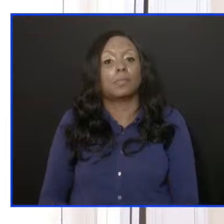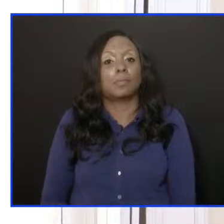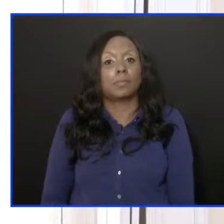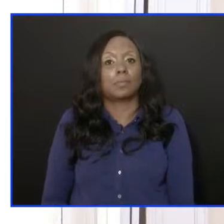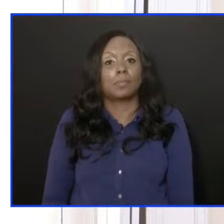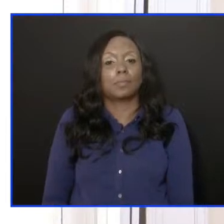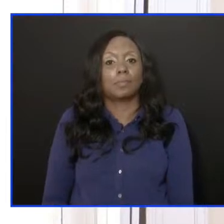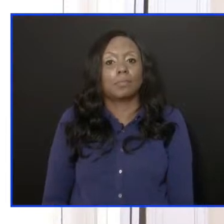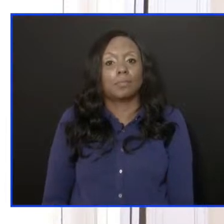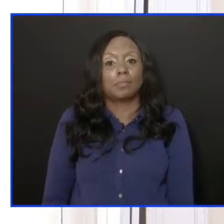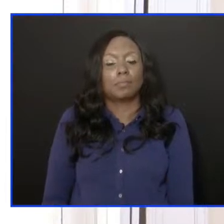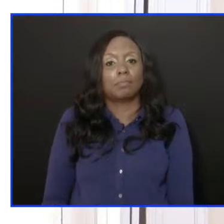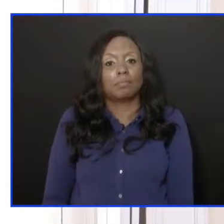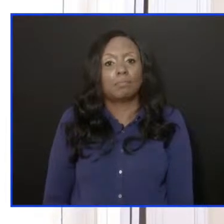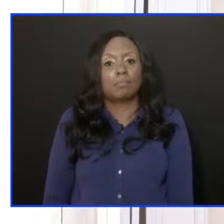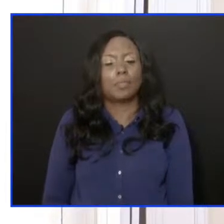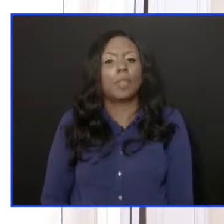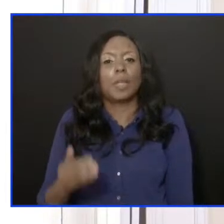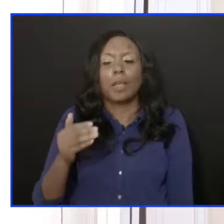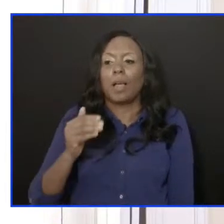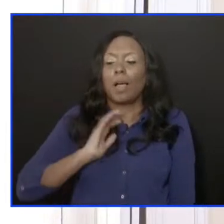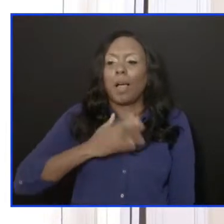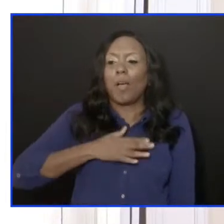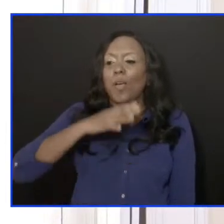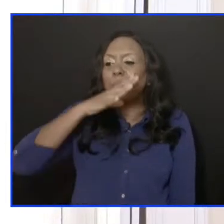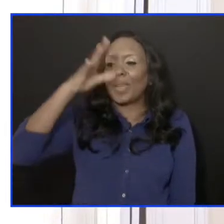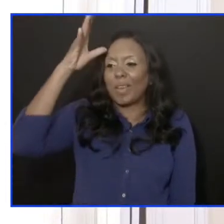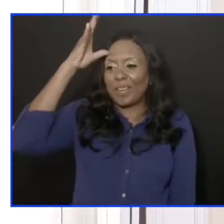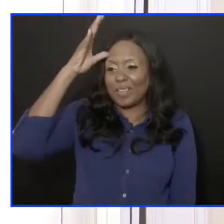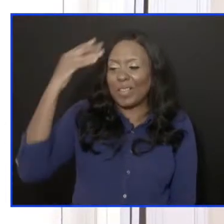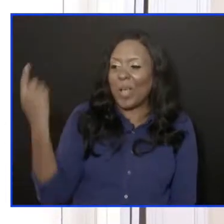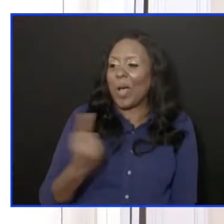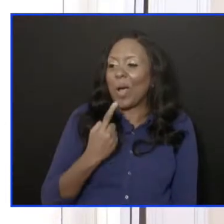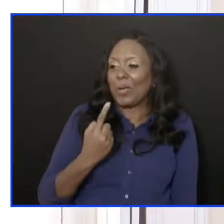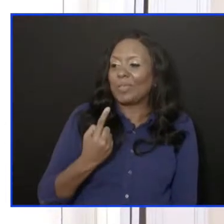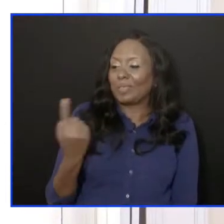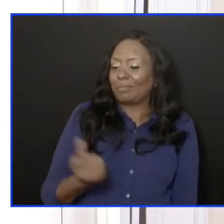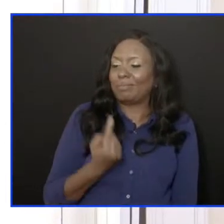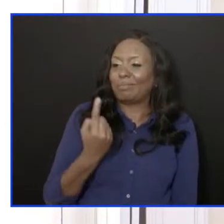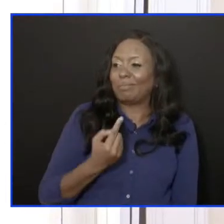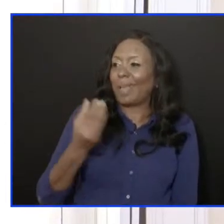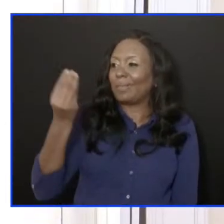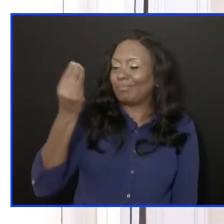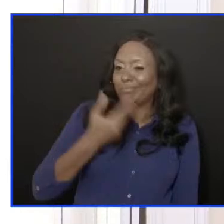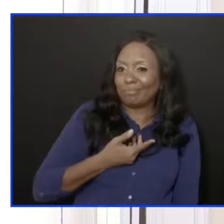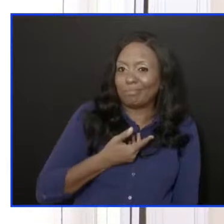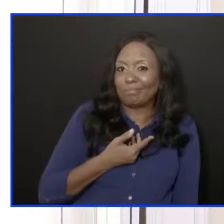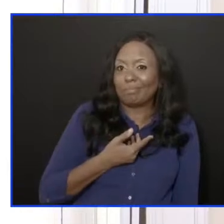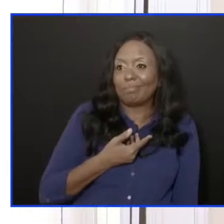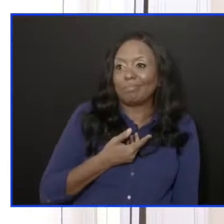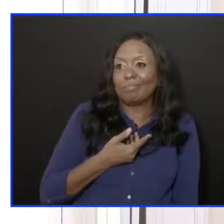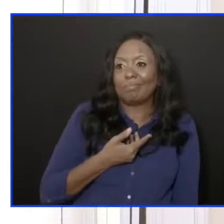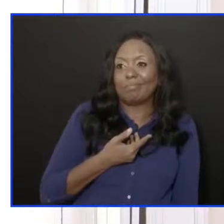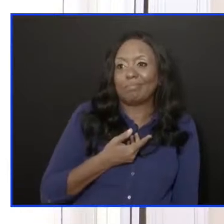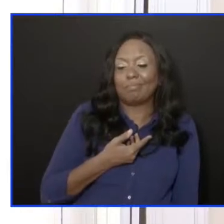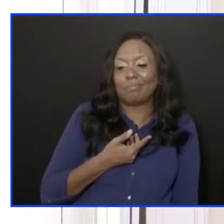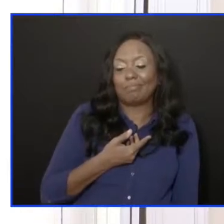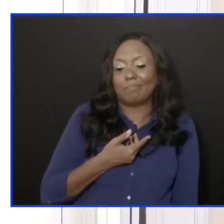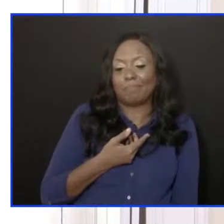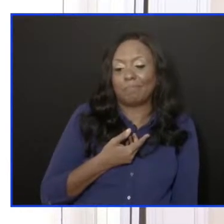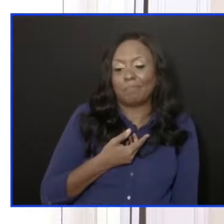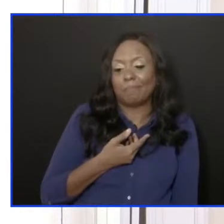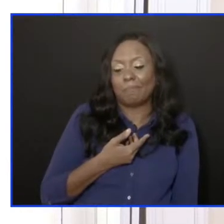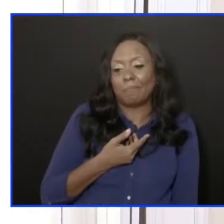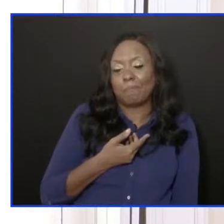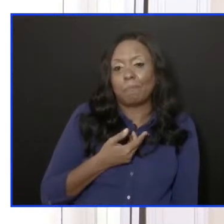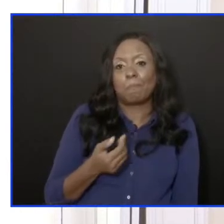when they have given us opportunities to do things that we wanted to do, and that they literally didn't necessarily want us to do on